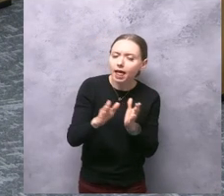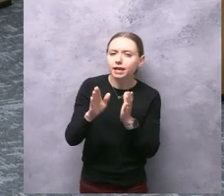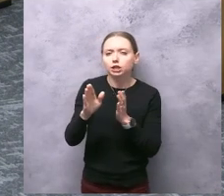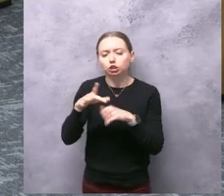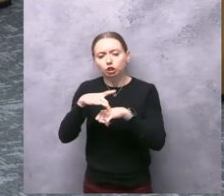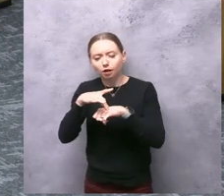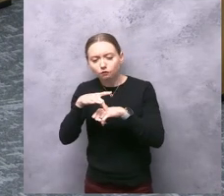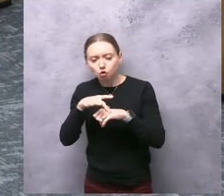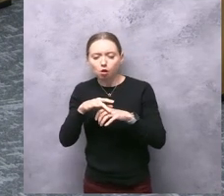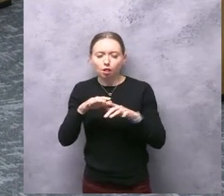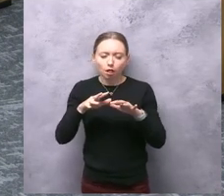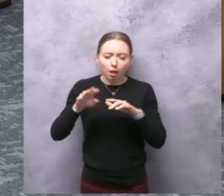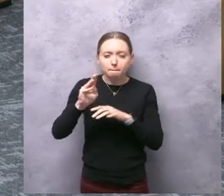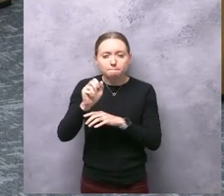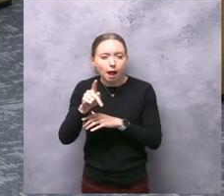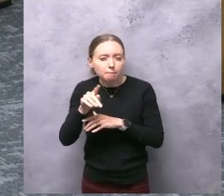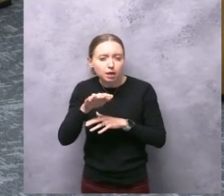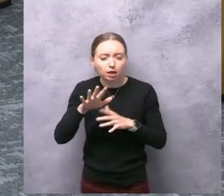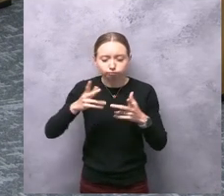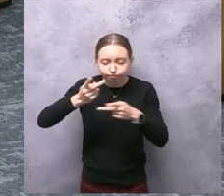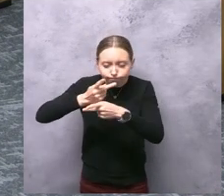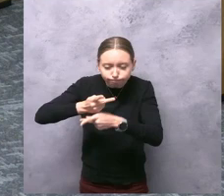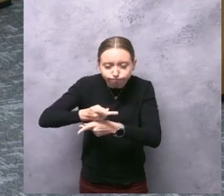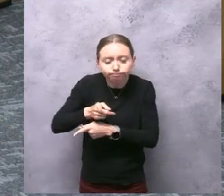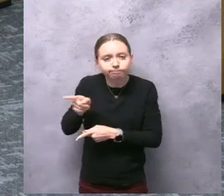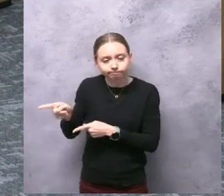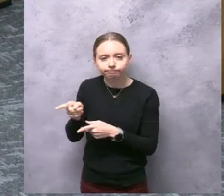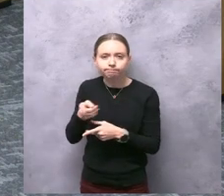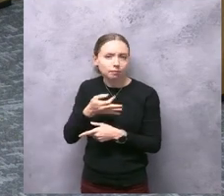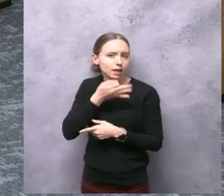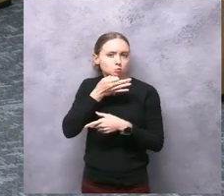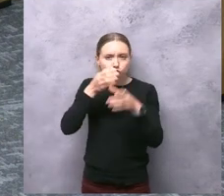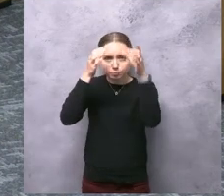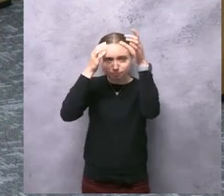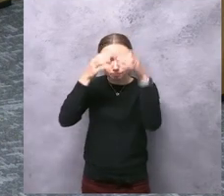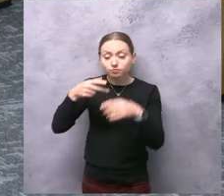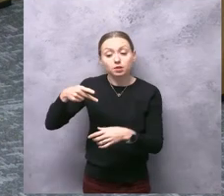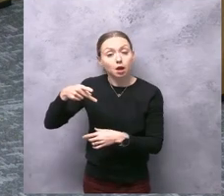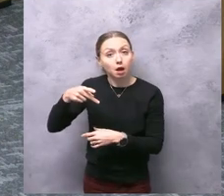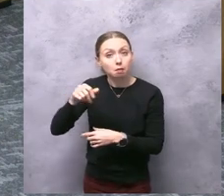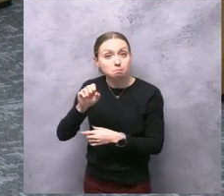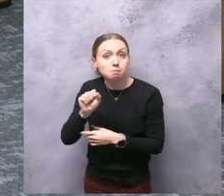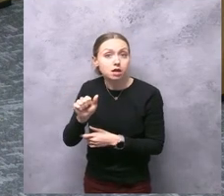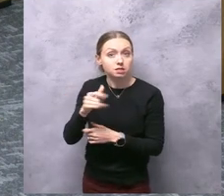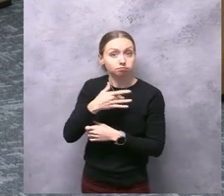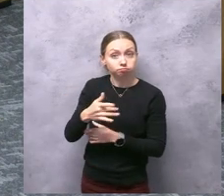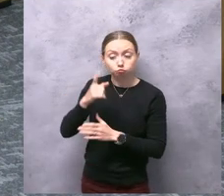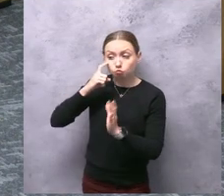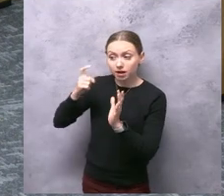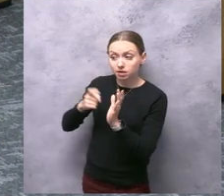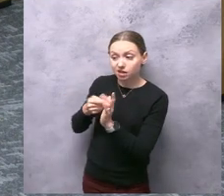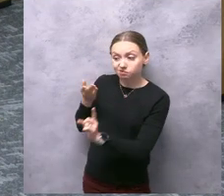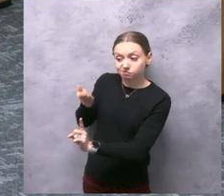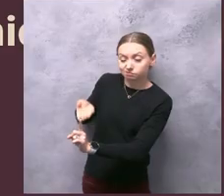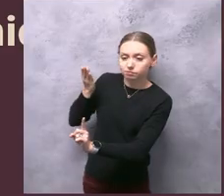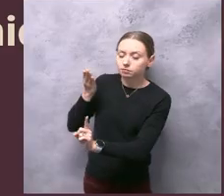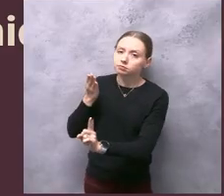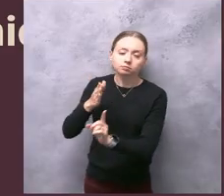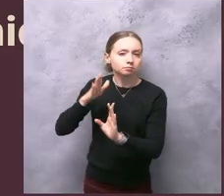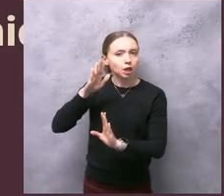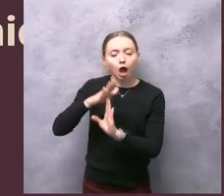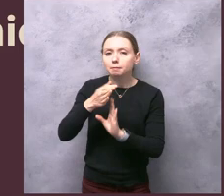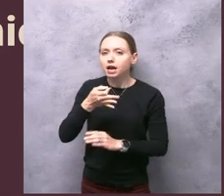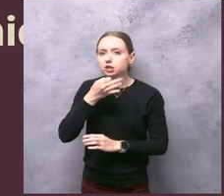data analysis are some of the things that they are experts at. PASA is widely recognized as the leading expert in demographic analysis